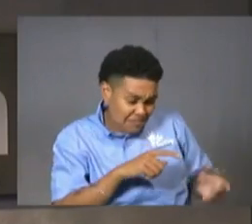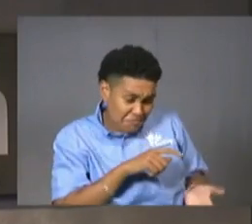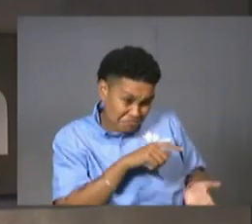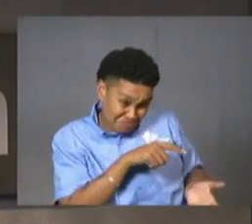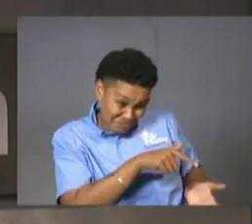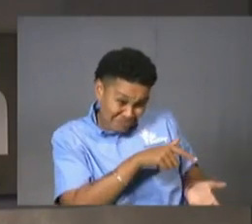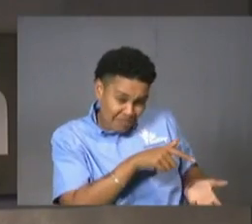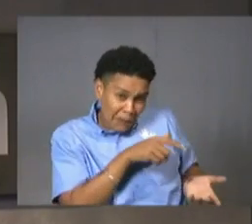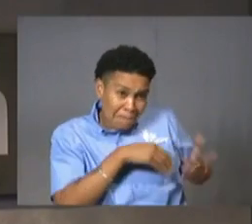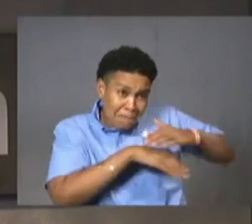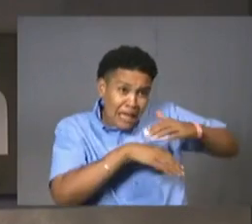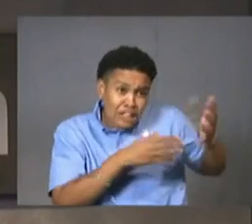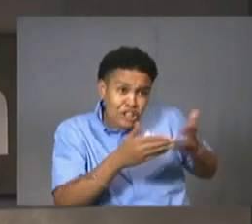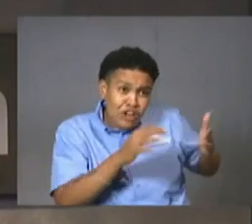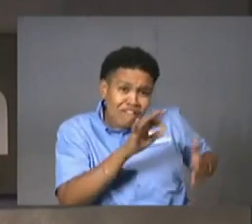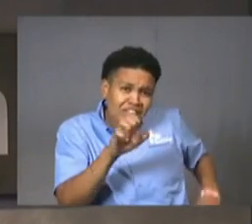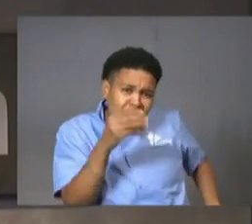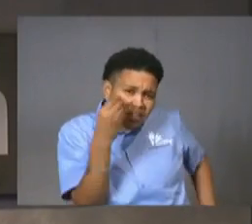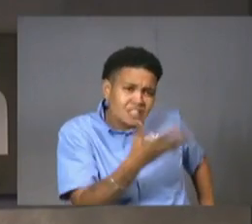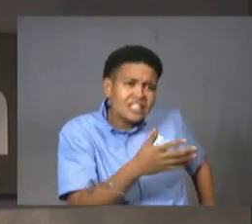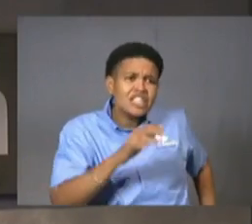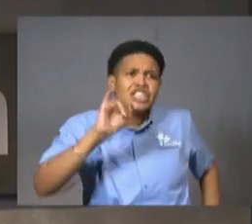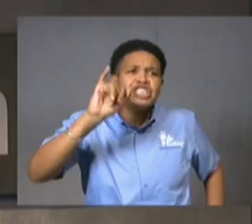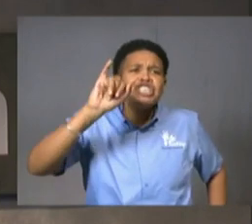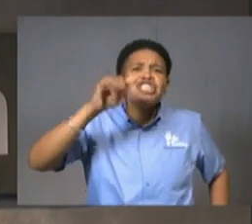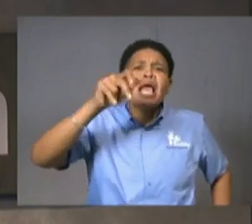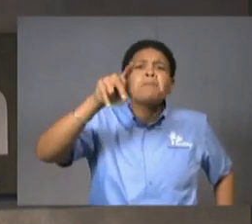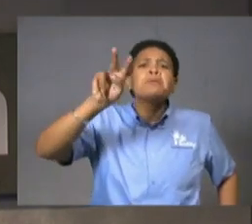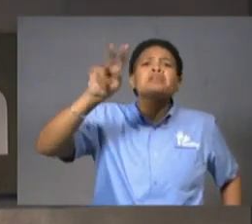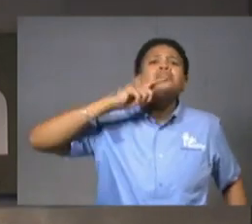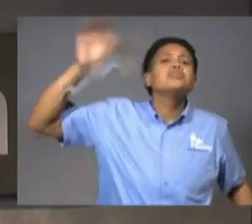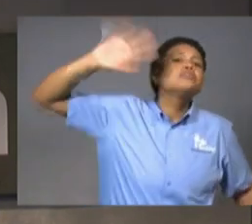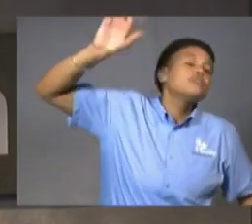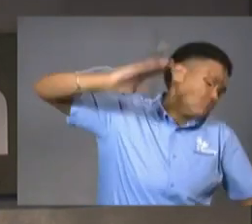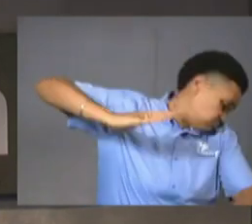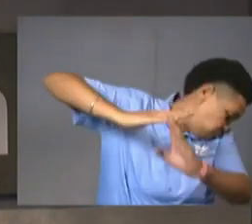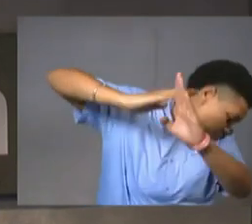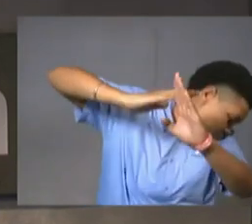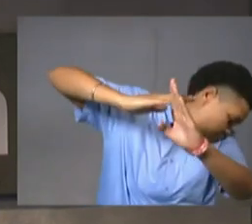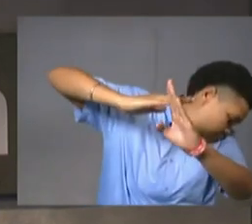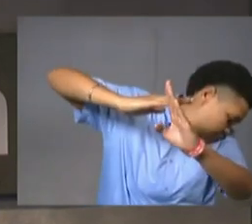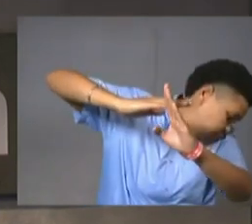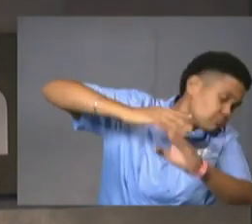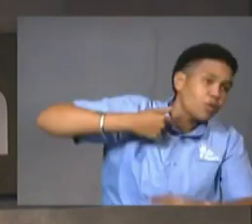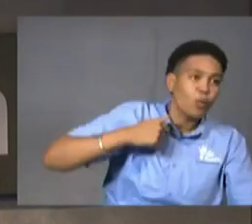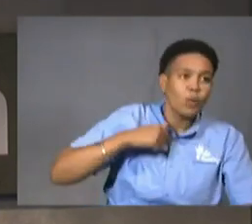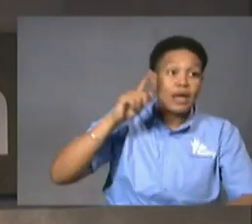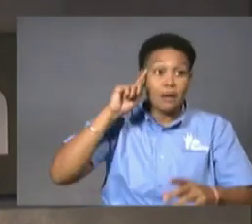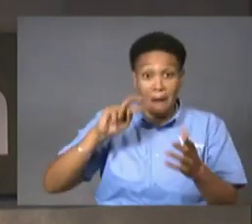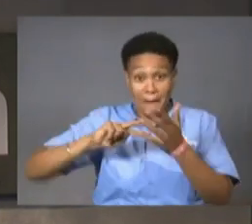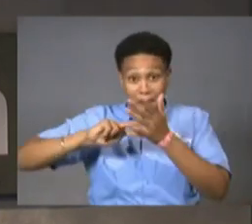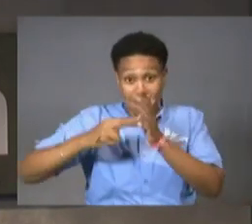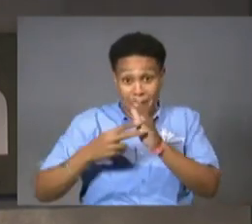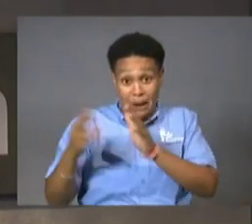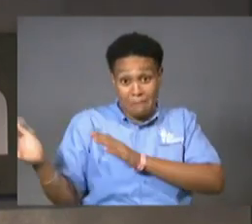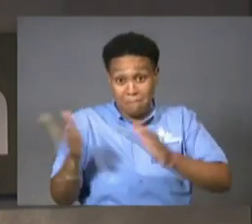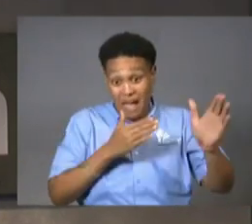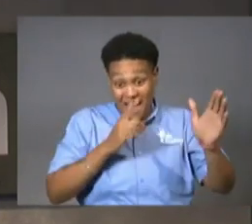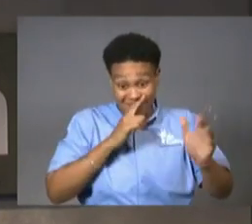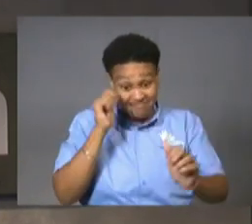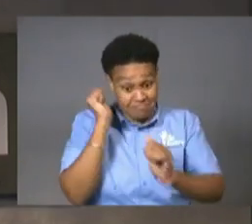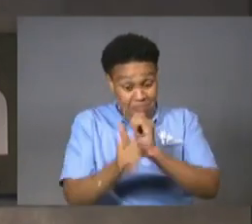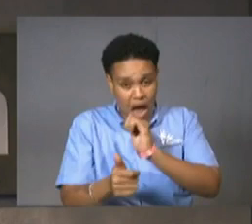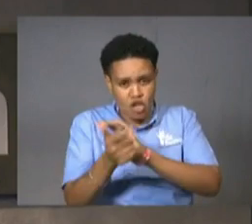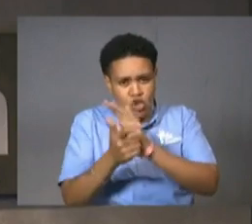levied. The JLP MPs blocked it. We intend to revive that legislation and to pass it into law so that customers